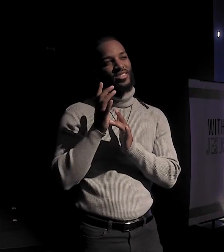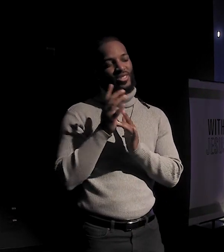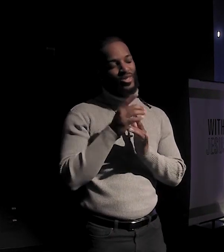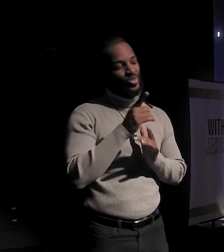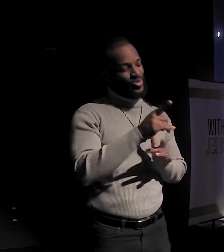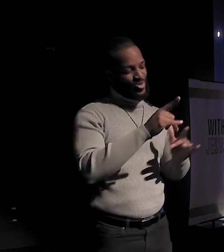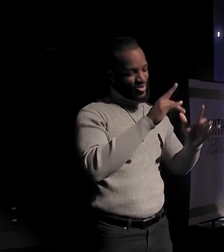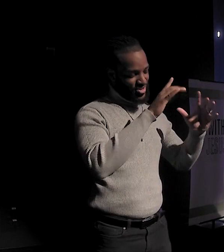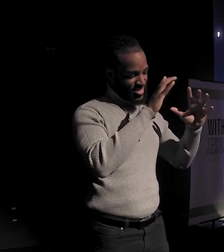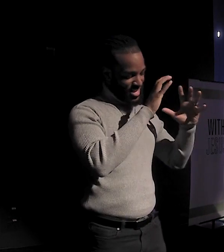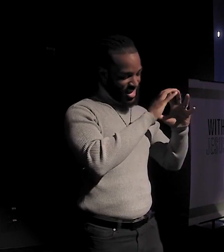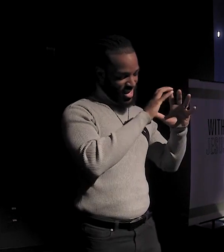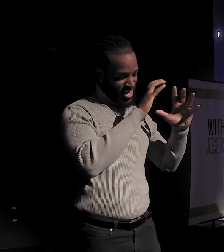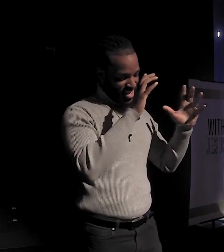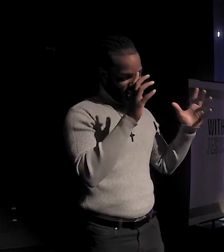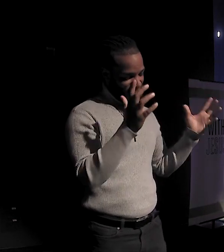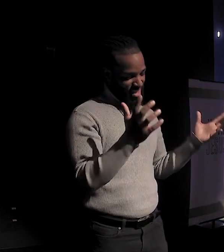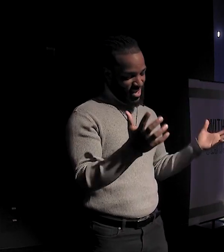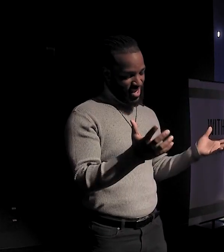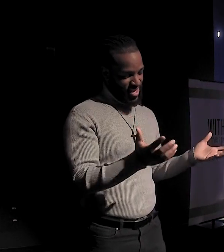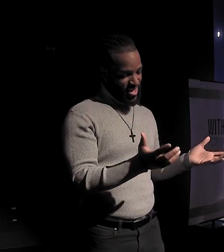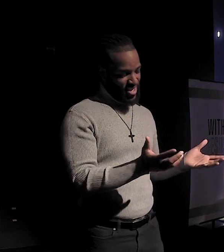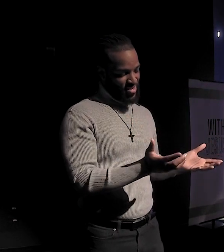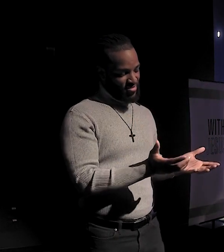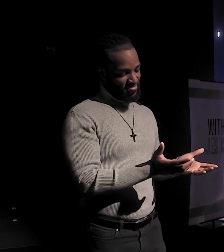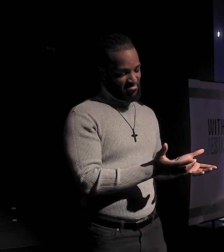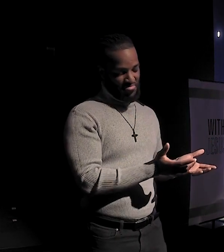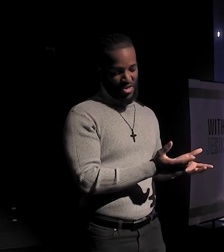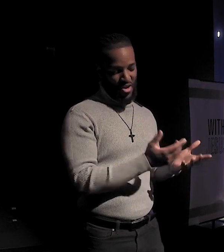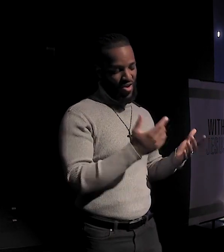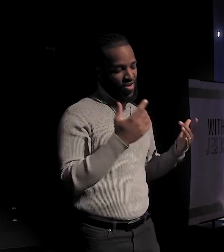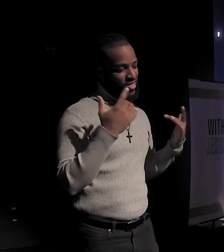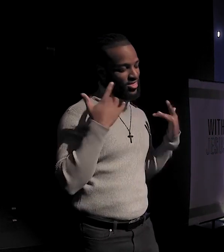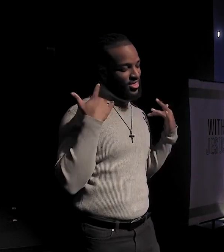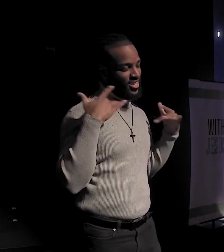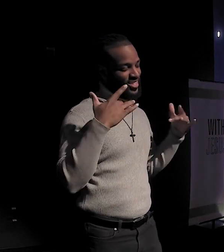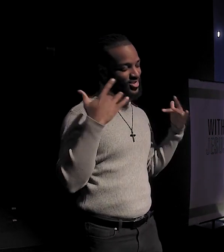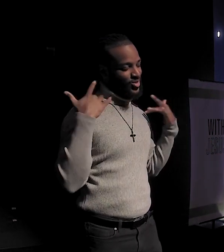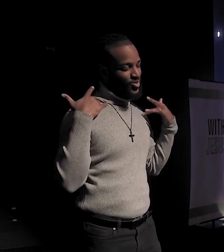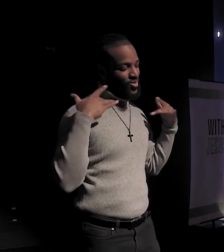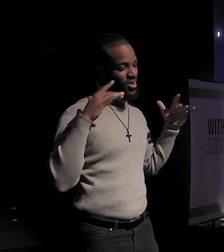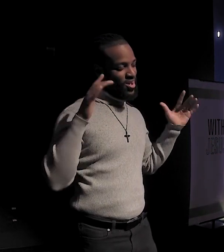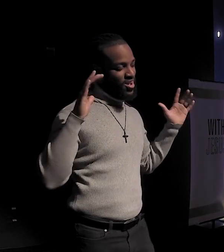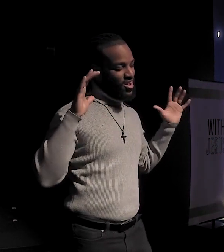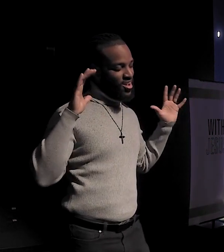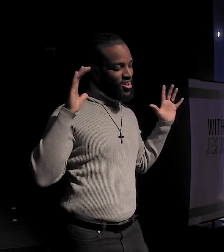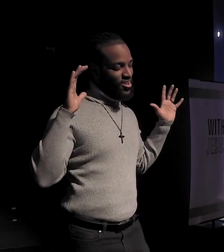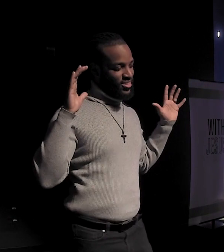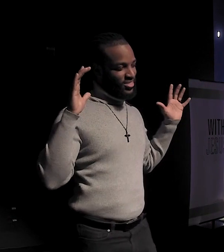Jesus. You can have all this